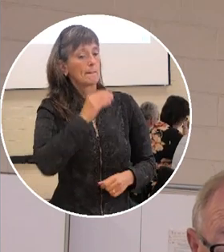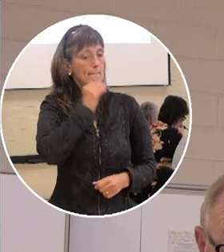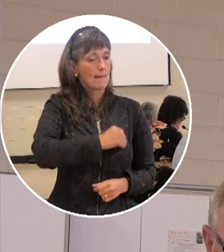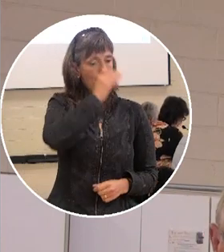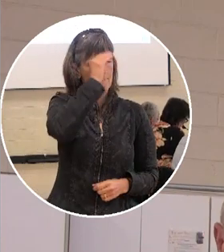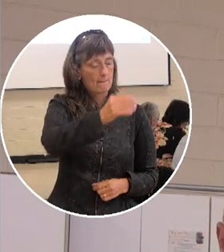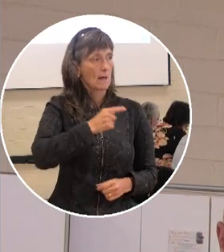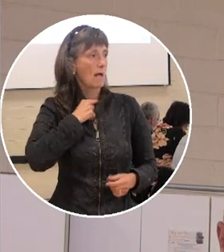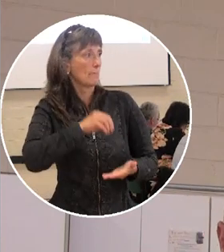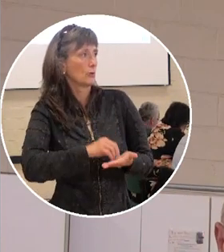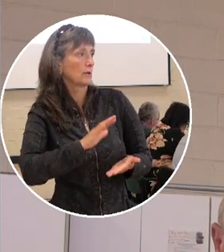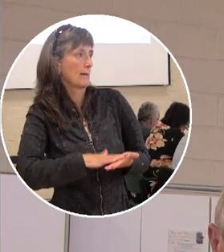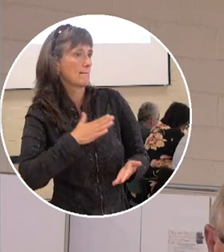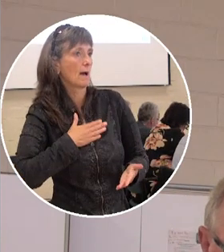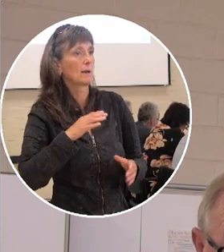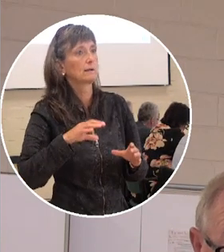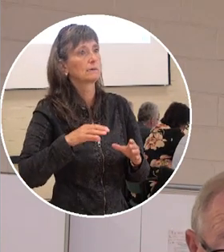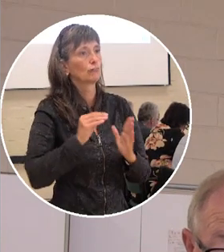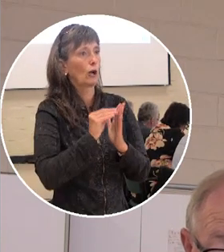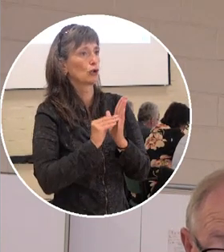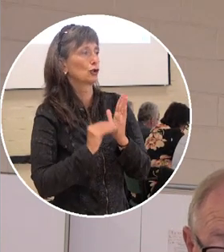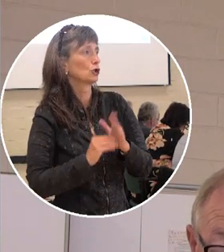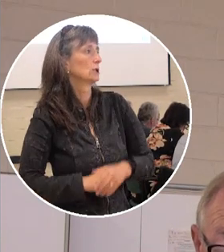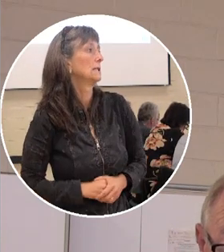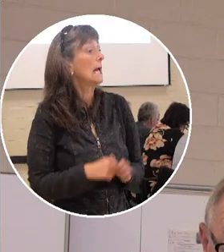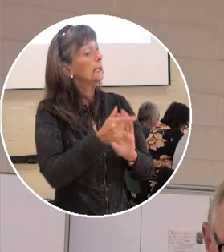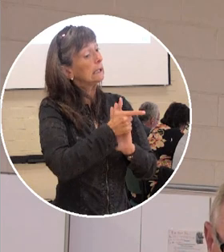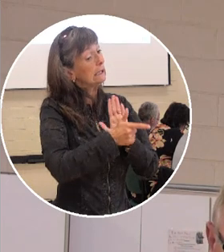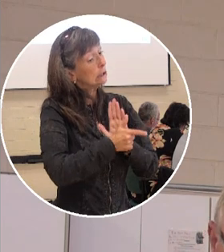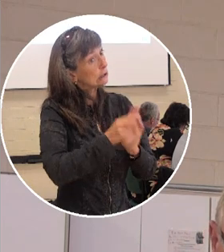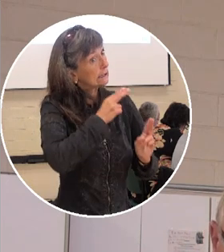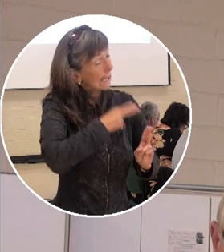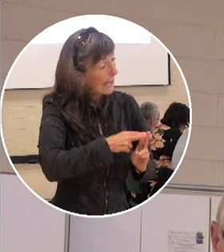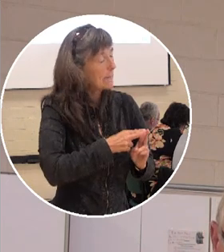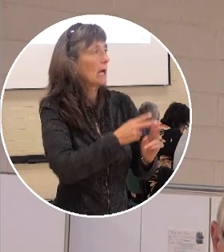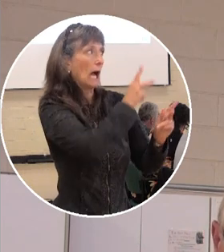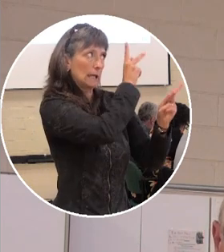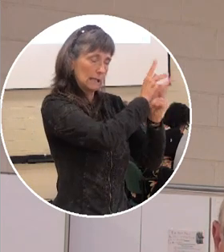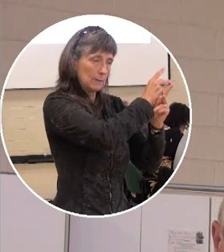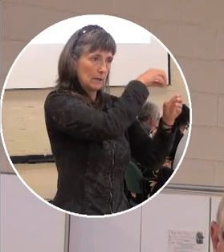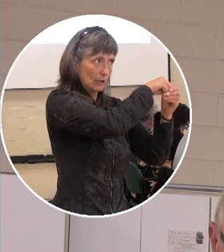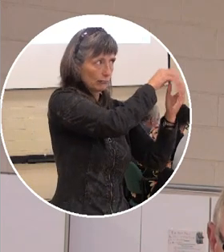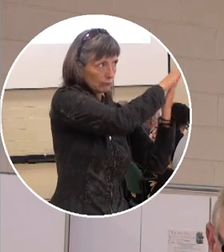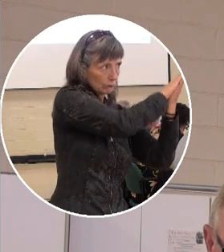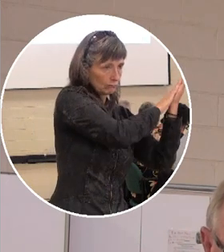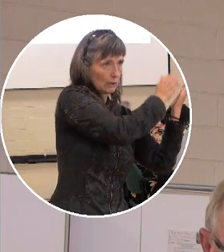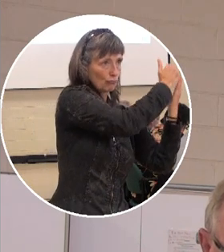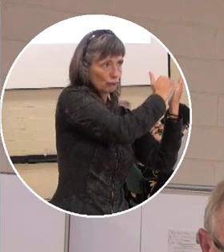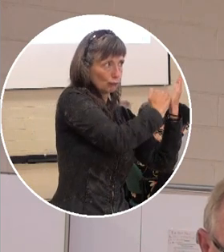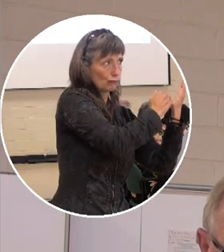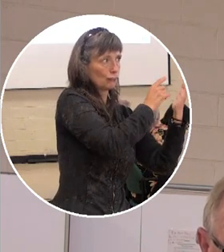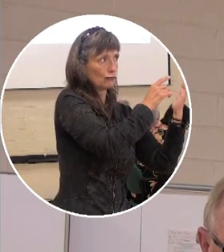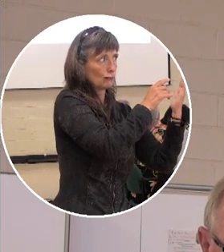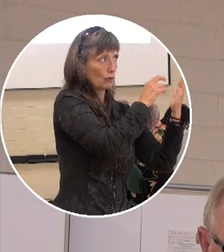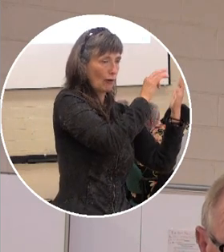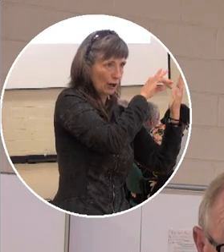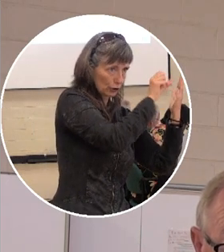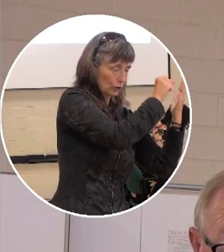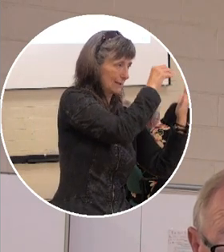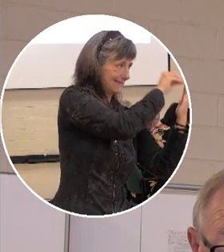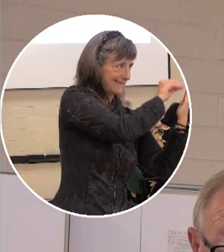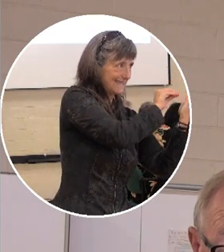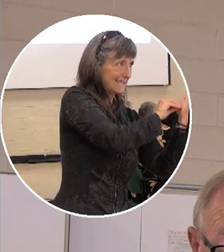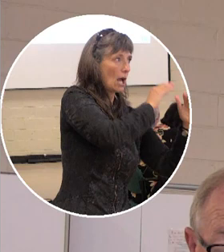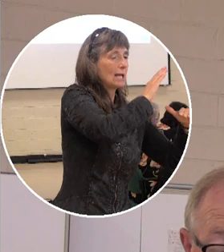for select student records. Legal names must be maintained, however, in a name and gender as recorded on